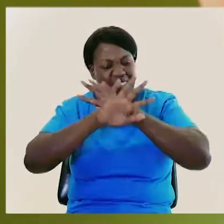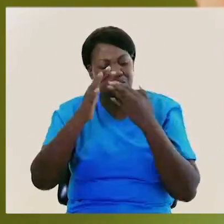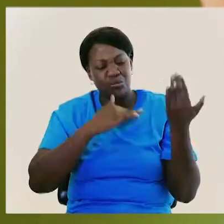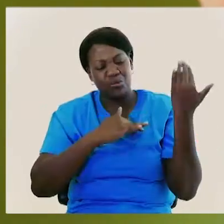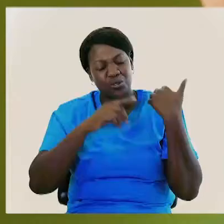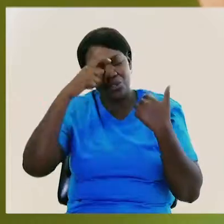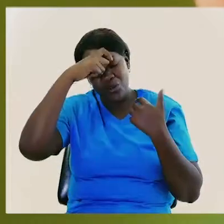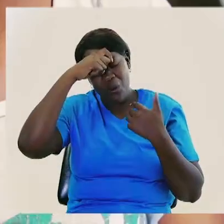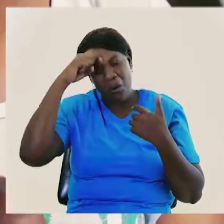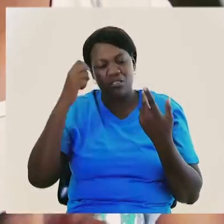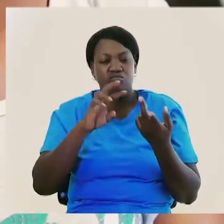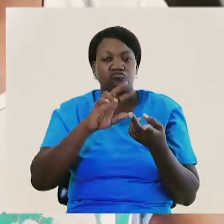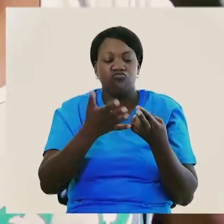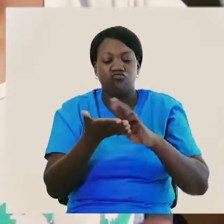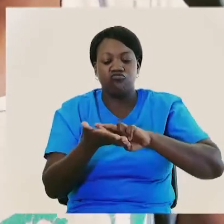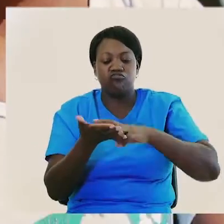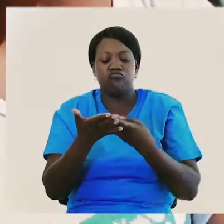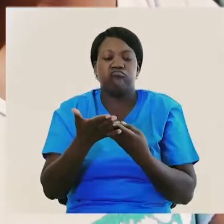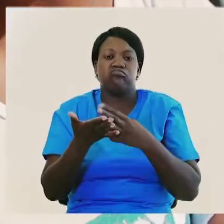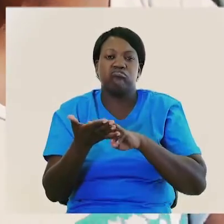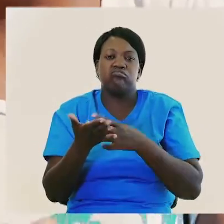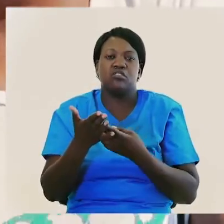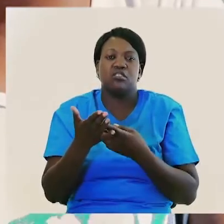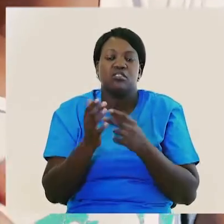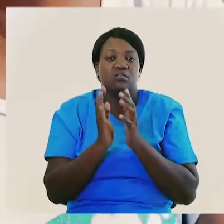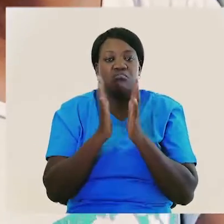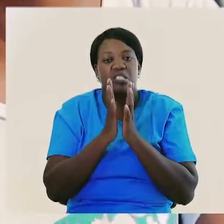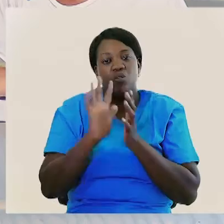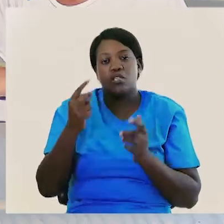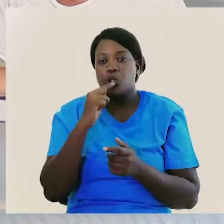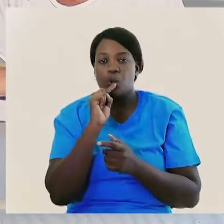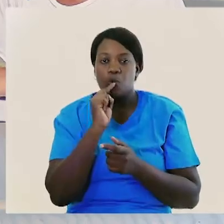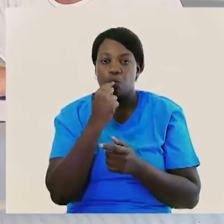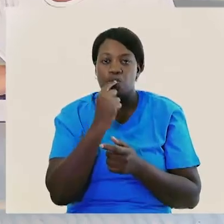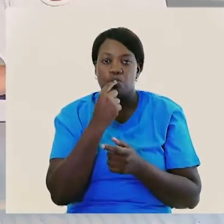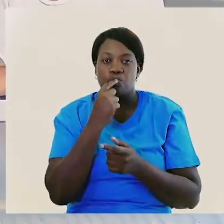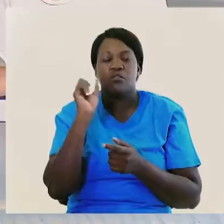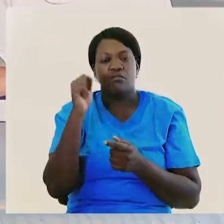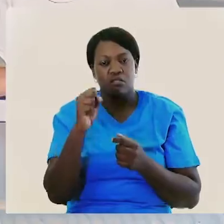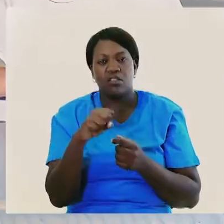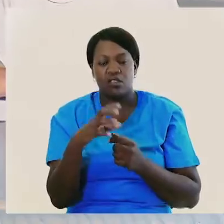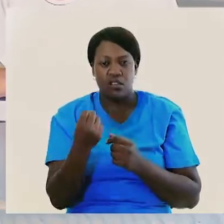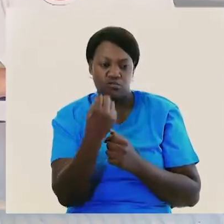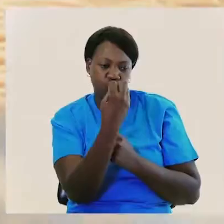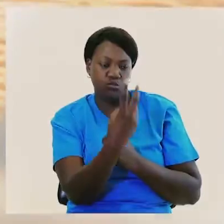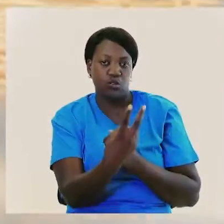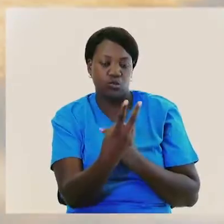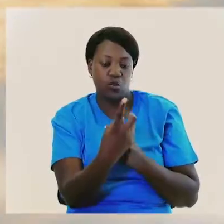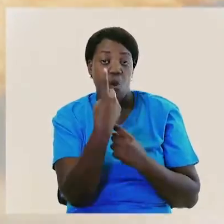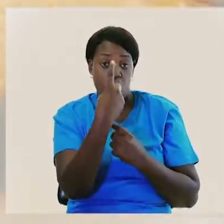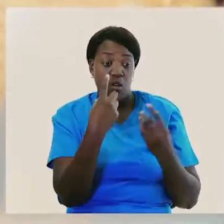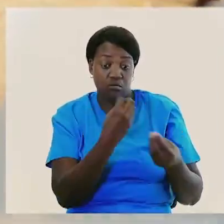to sleep. So, can I please have a lollipop? Yeah, sure. I have two. So I'll give you